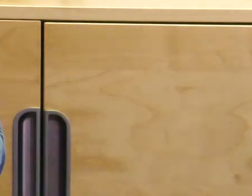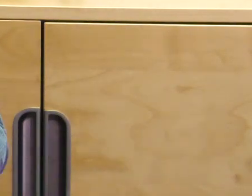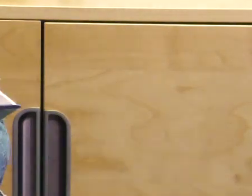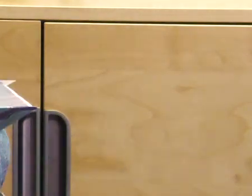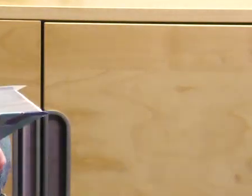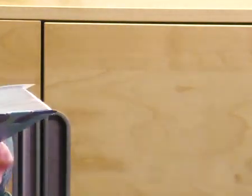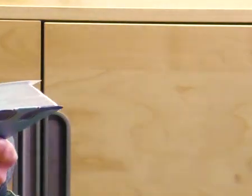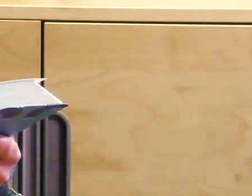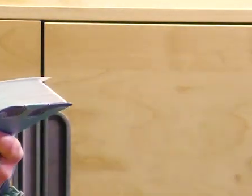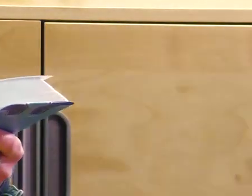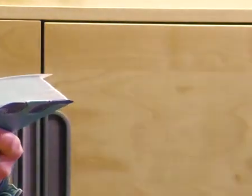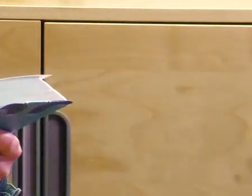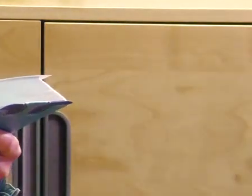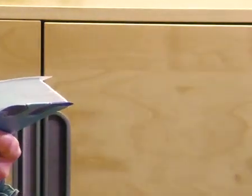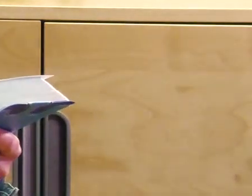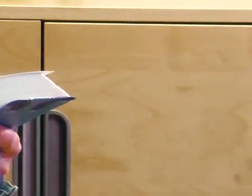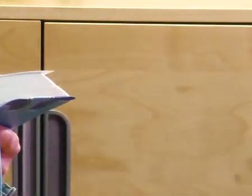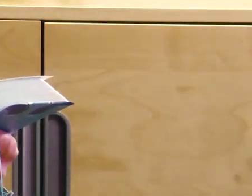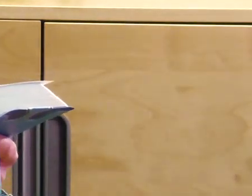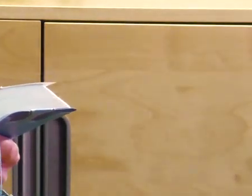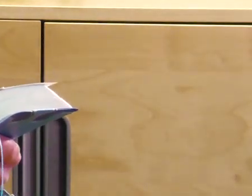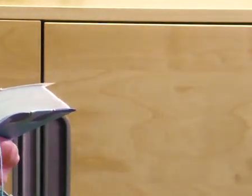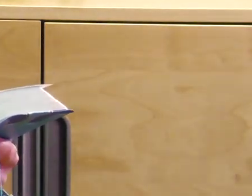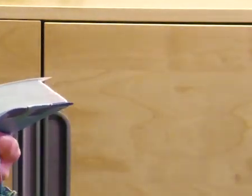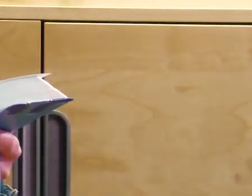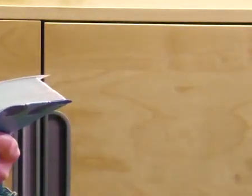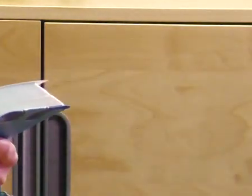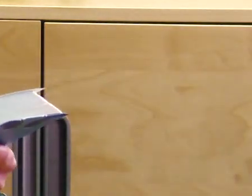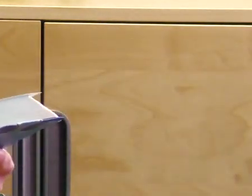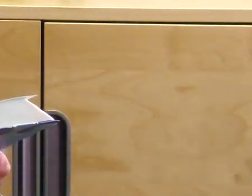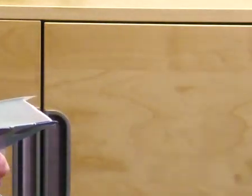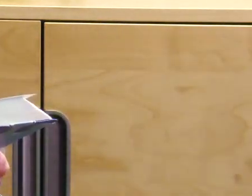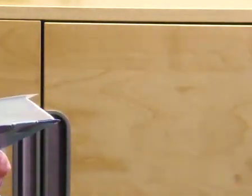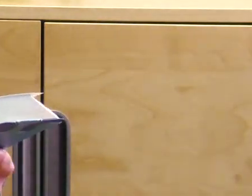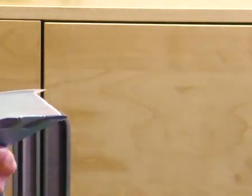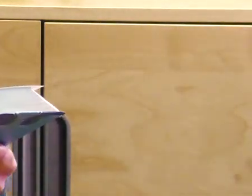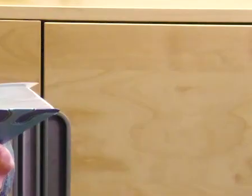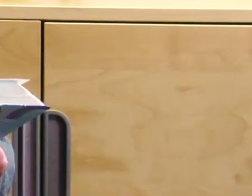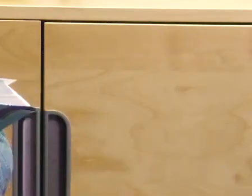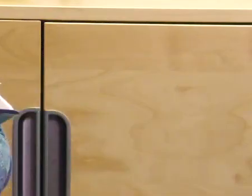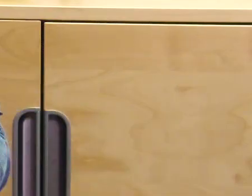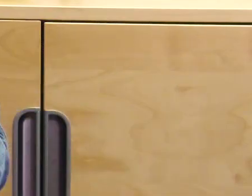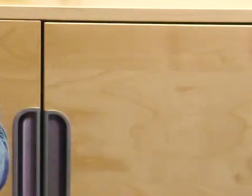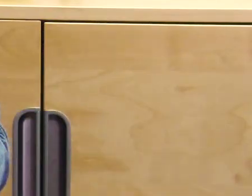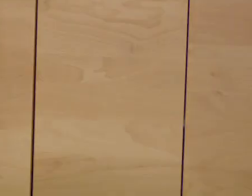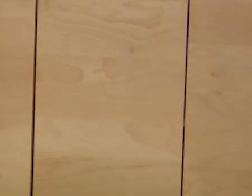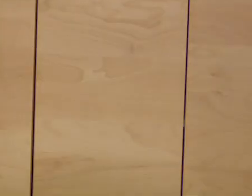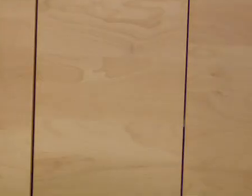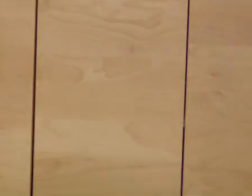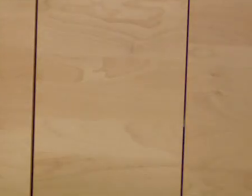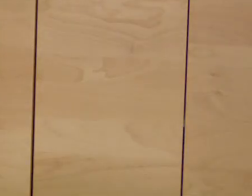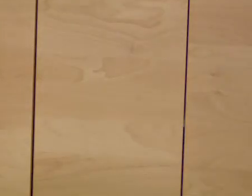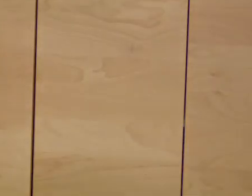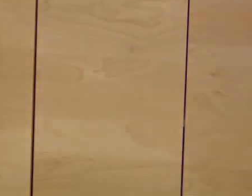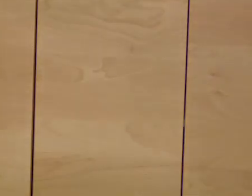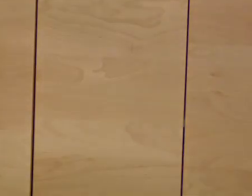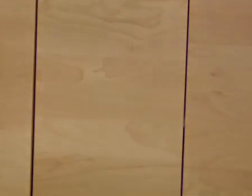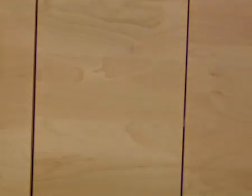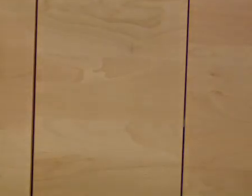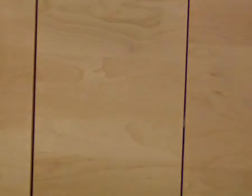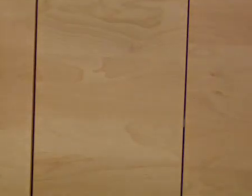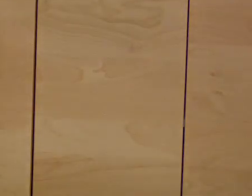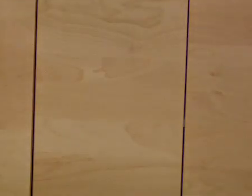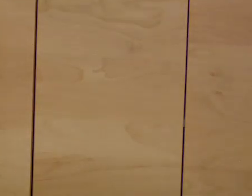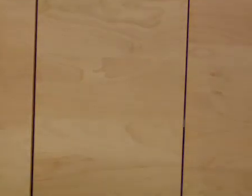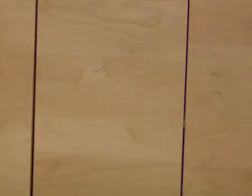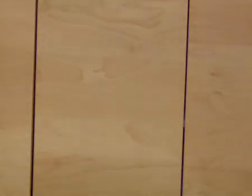anyone, even someone, if not especially someone, who is different than this. You know, it's easy to be